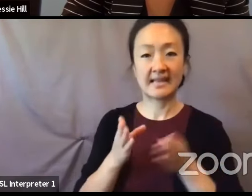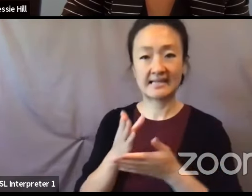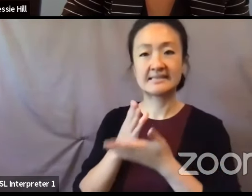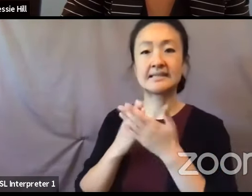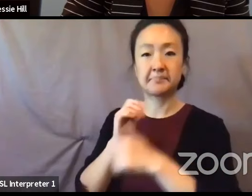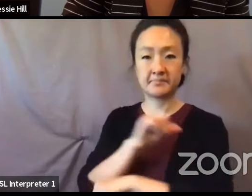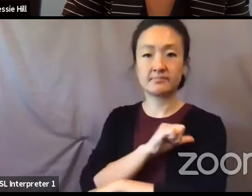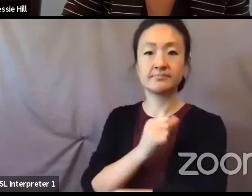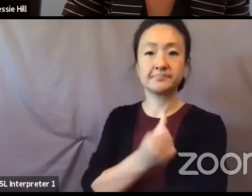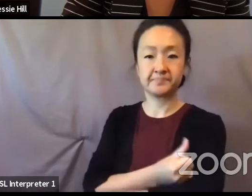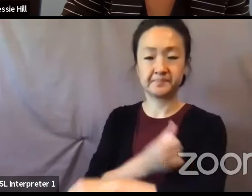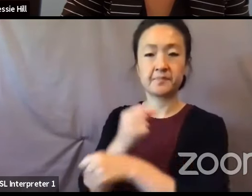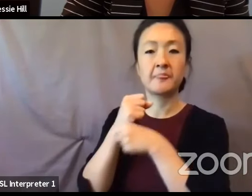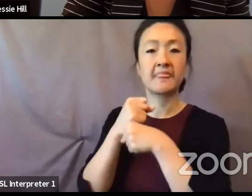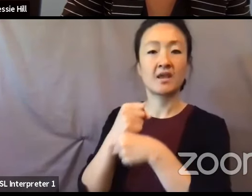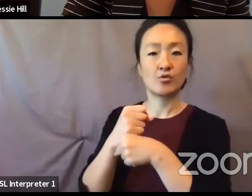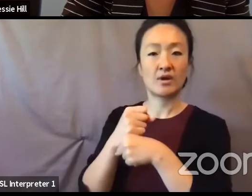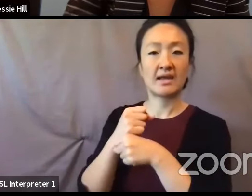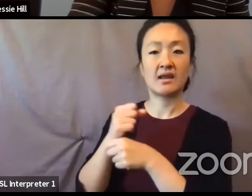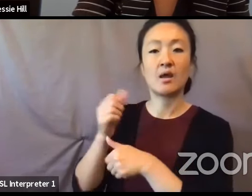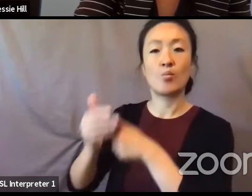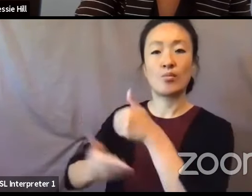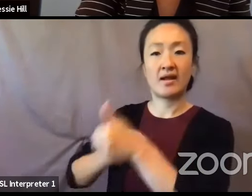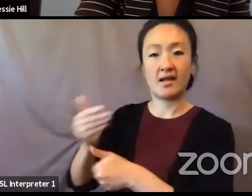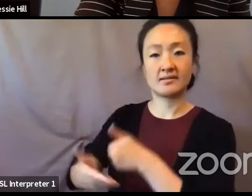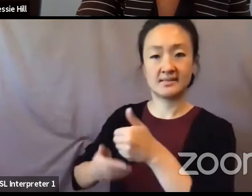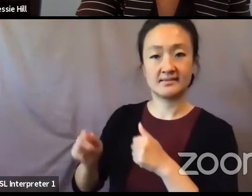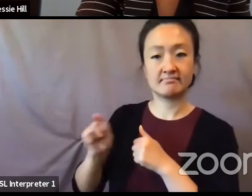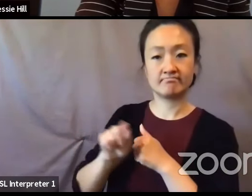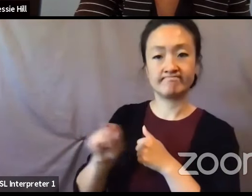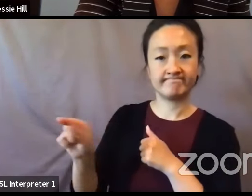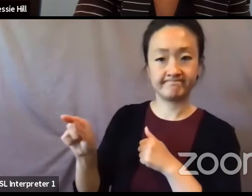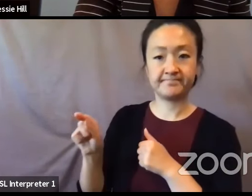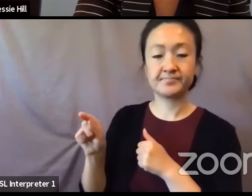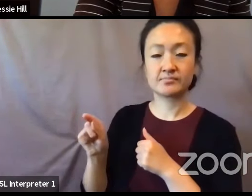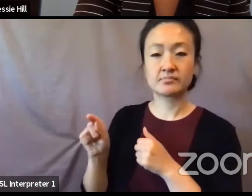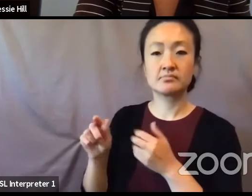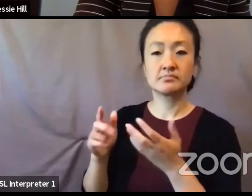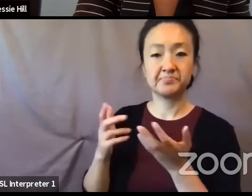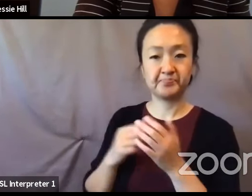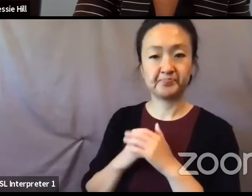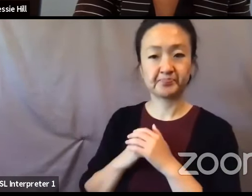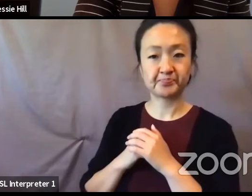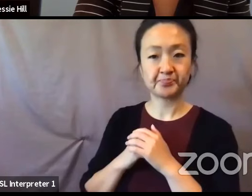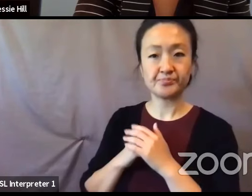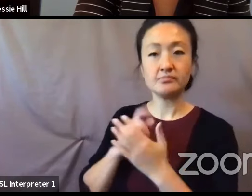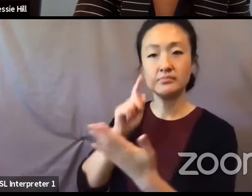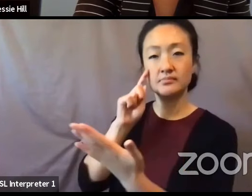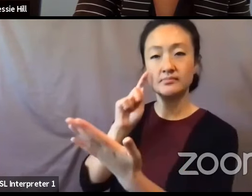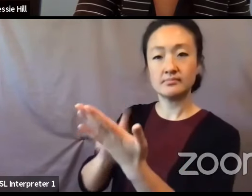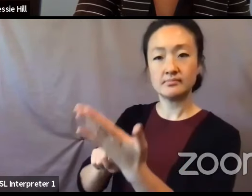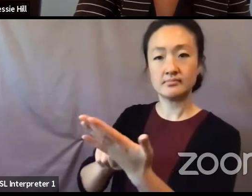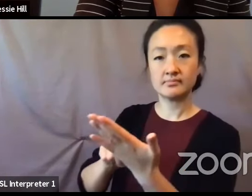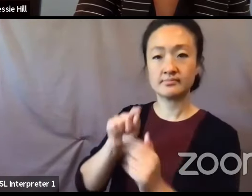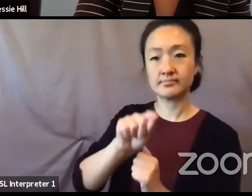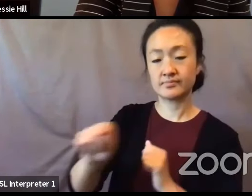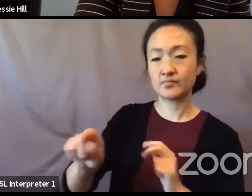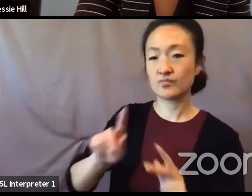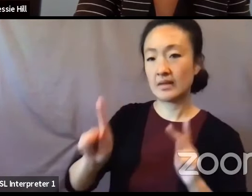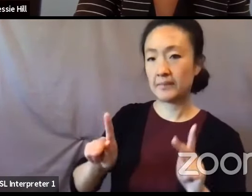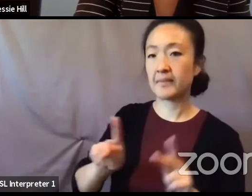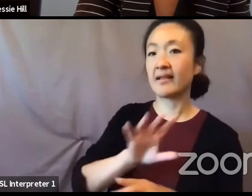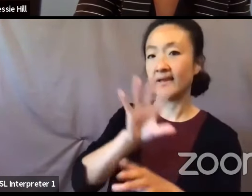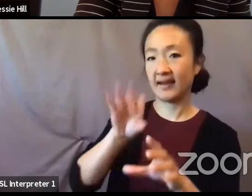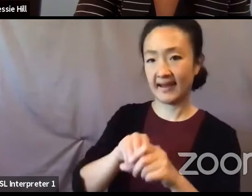jurisdictions create processes where they essentially recognize certain people as being engaged in that